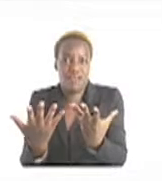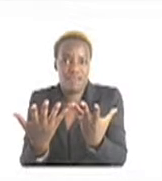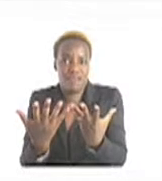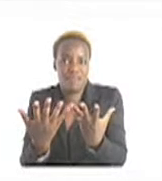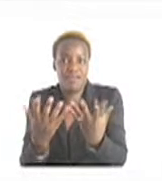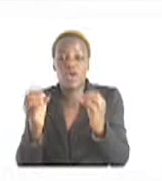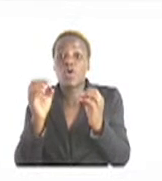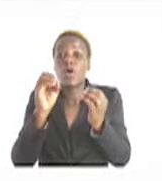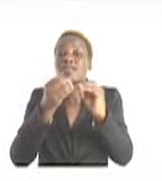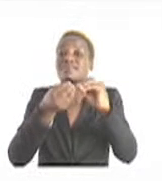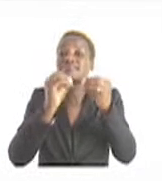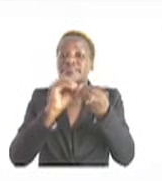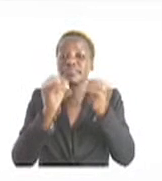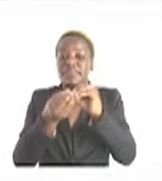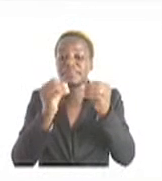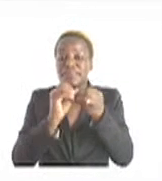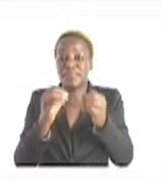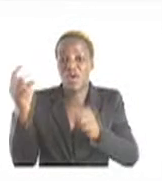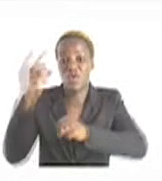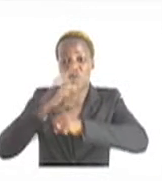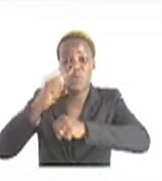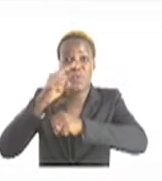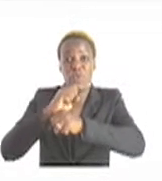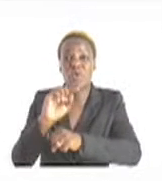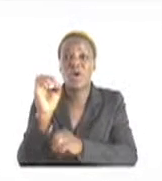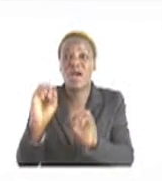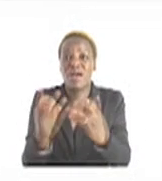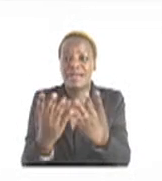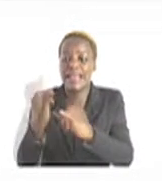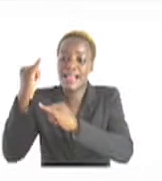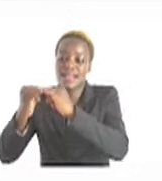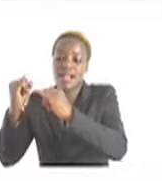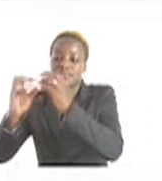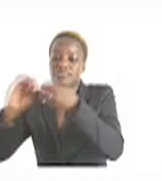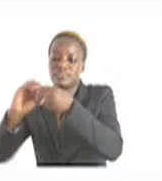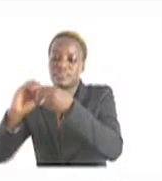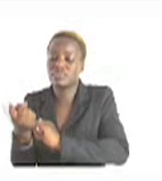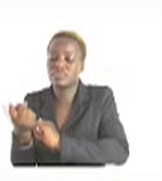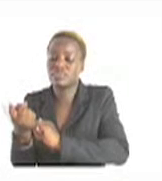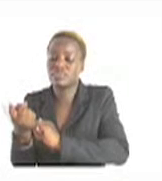Number of the dates that we have. What is the last number there?